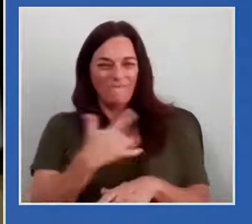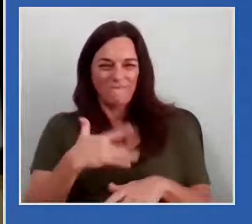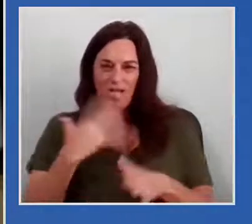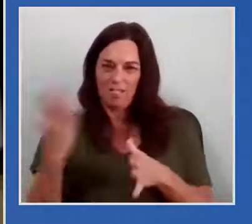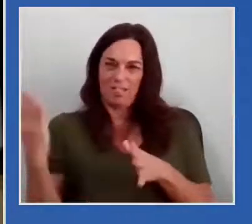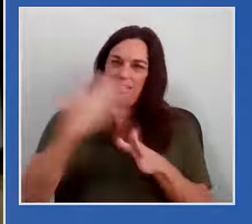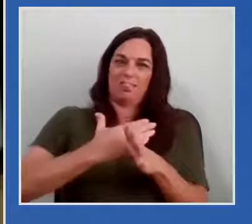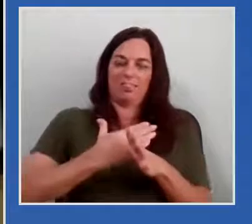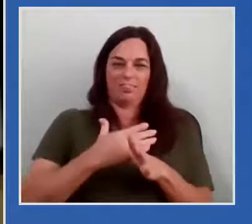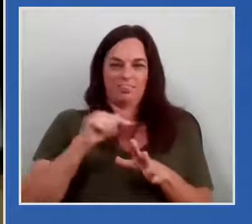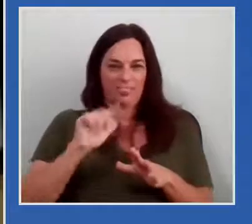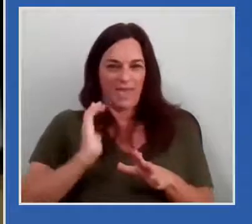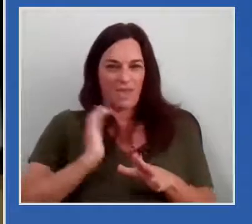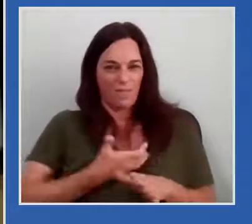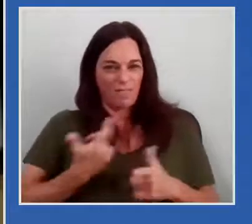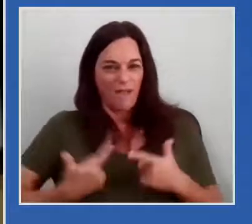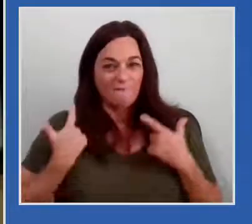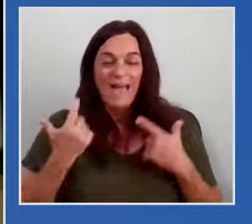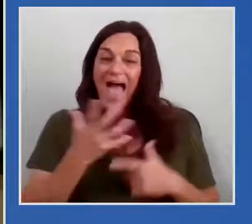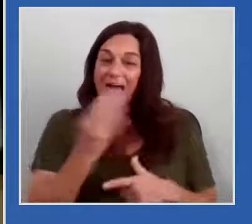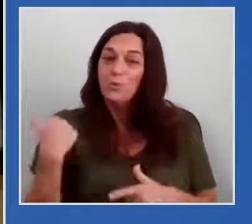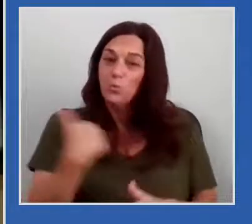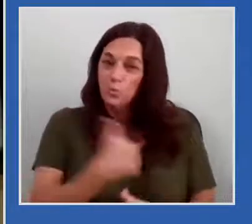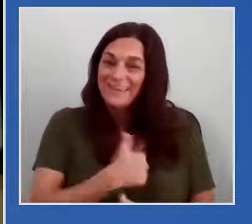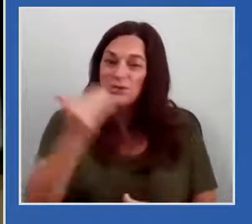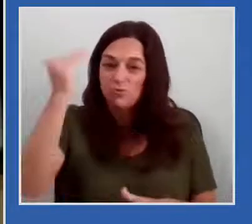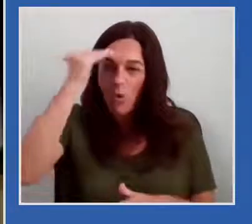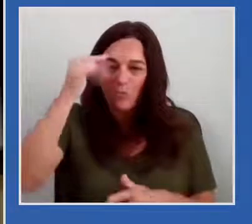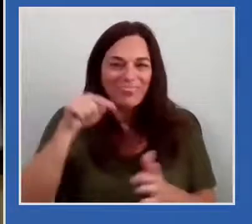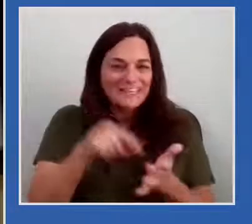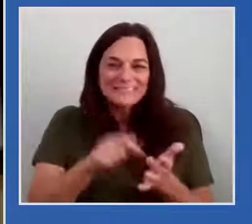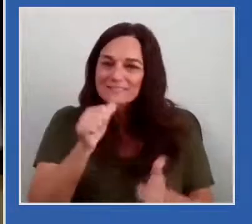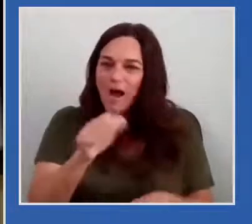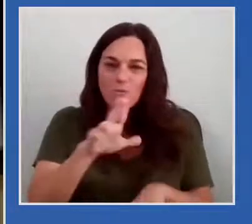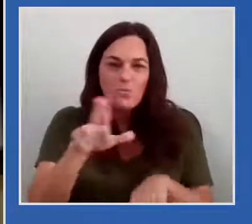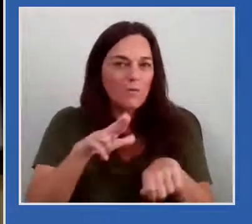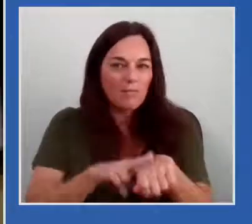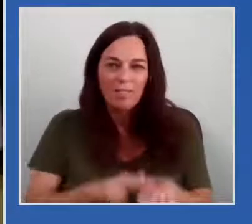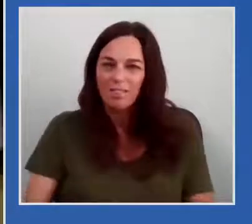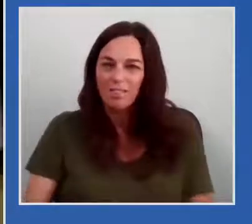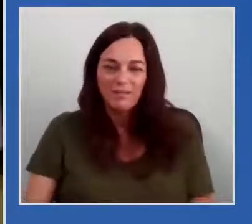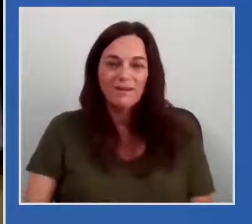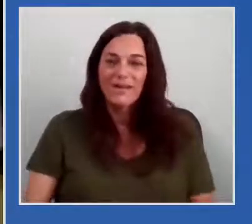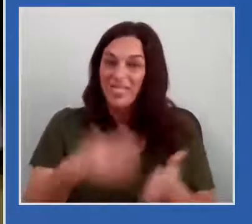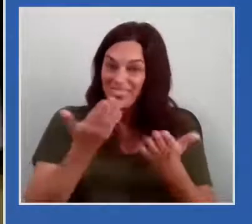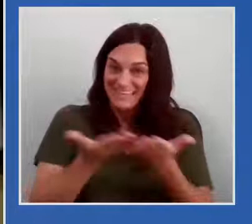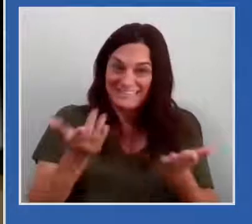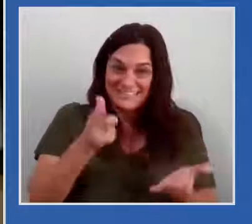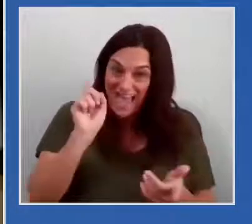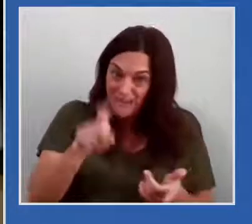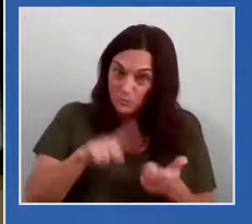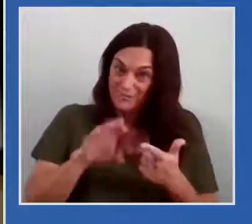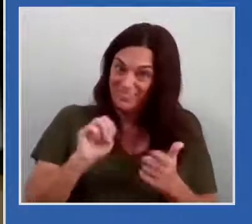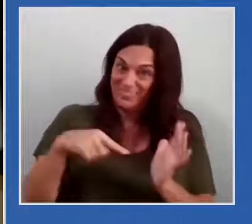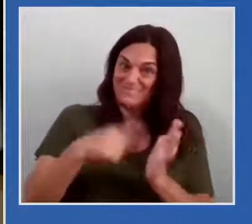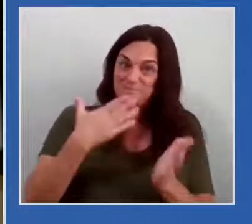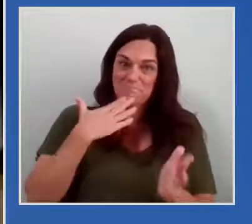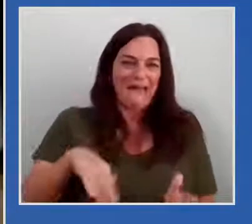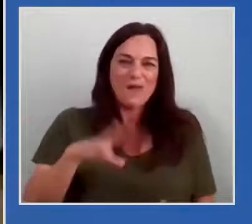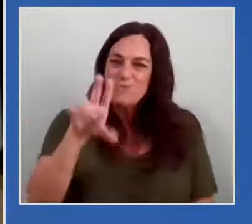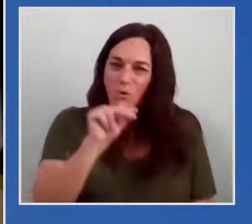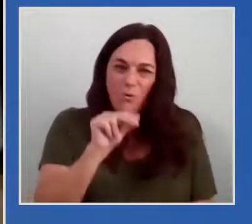lives. And we all know that this isn't normal, that things didn't have to be this bad. They didn't have to be this